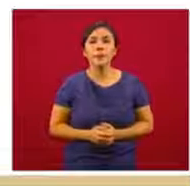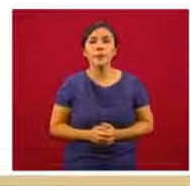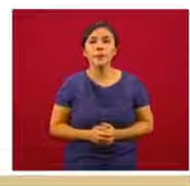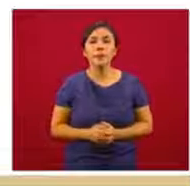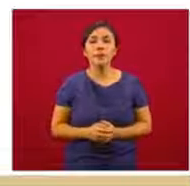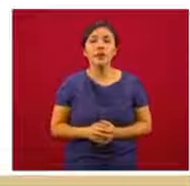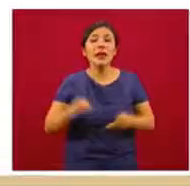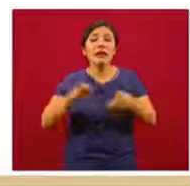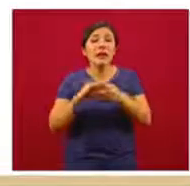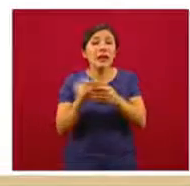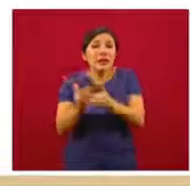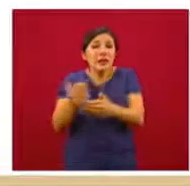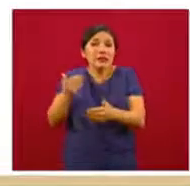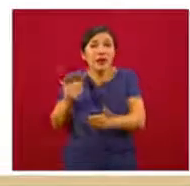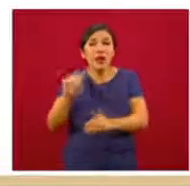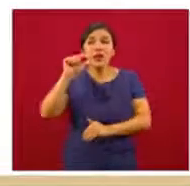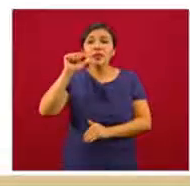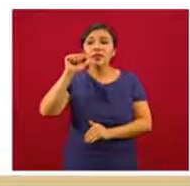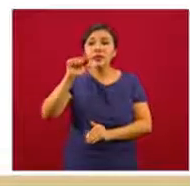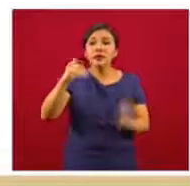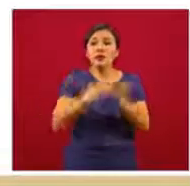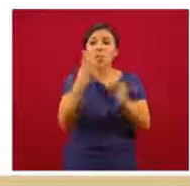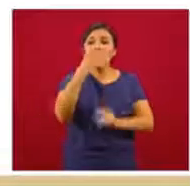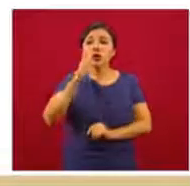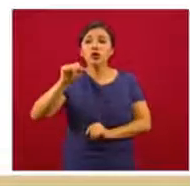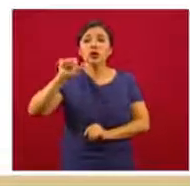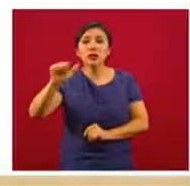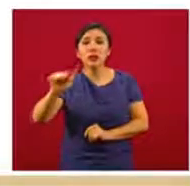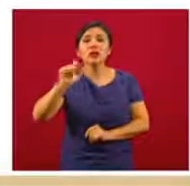The cases that are recent,